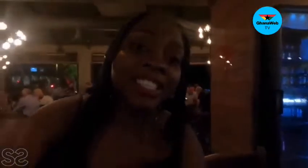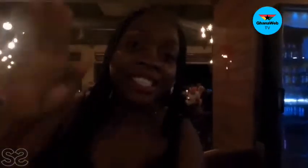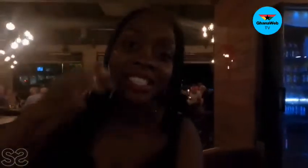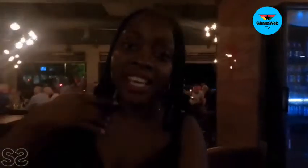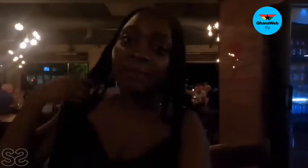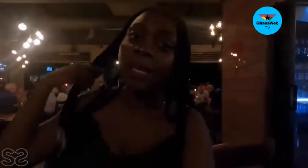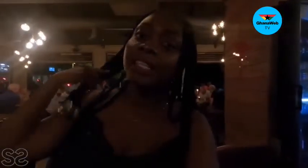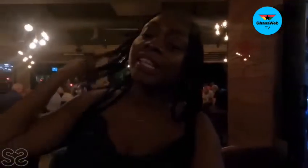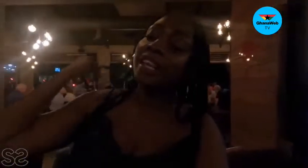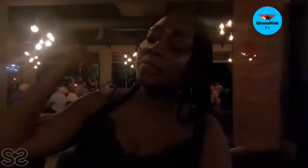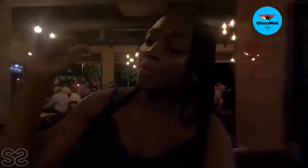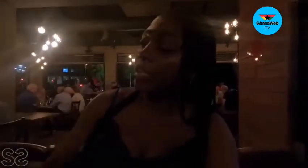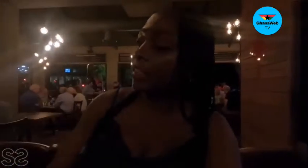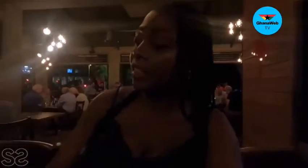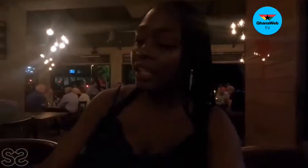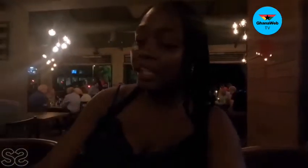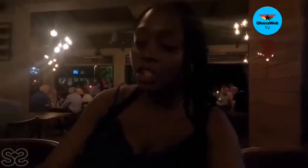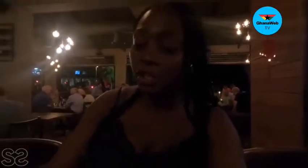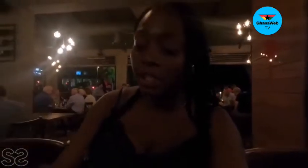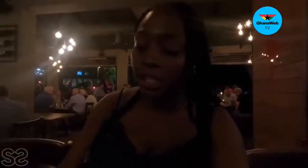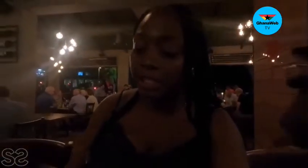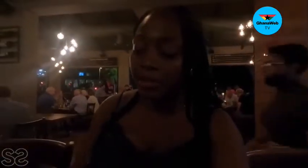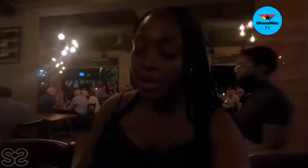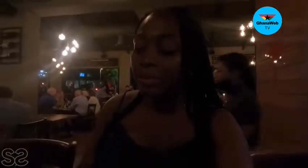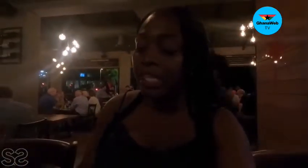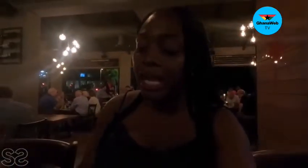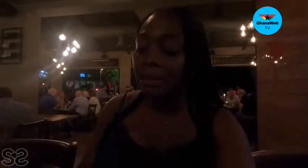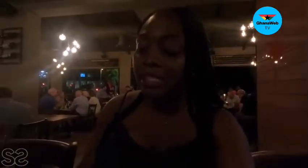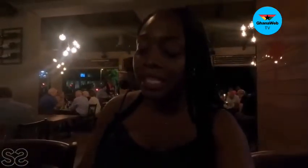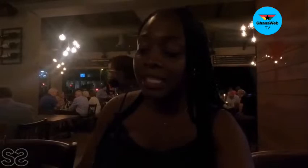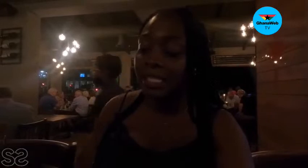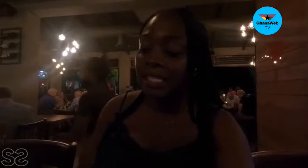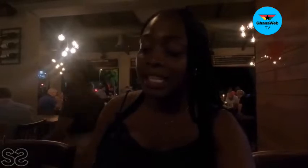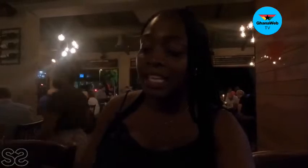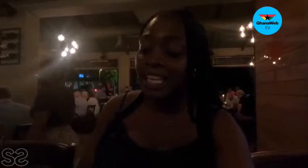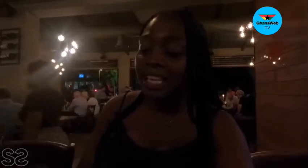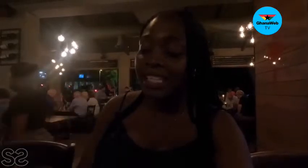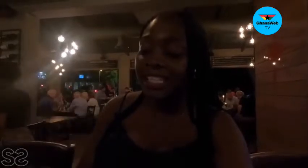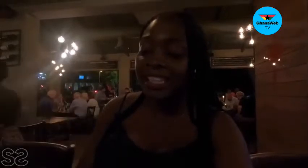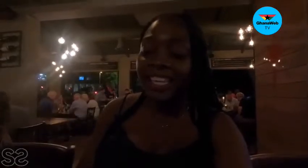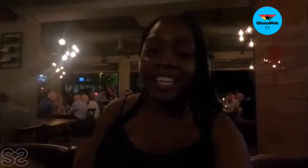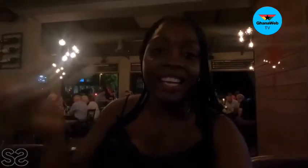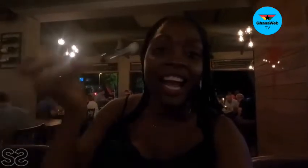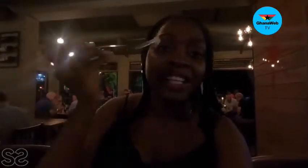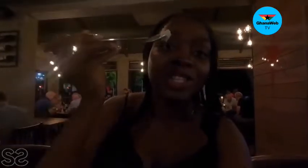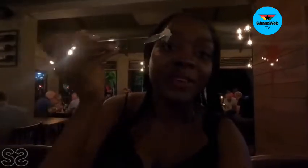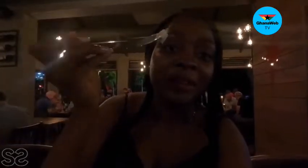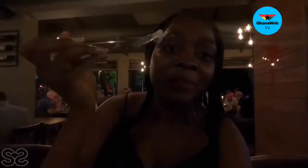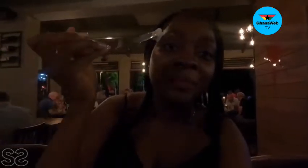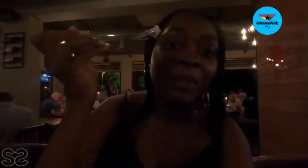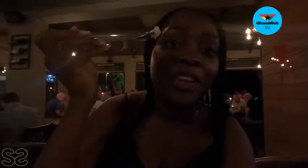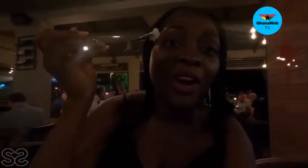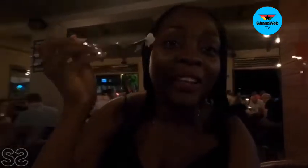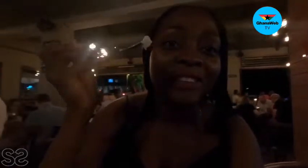So I ordered a cheesecake, but it came with chocolate. So I'm just eating the ice cream. You're all